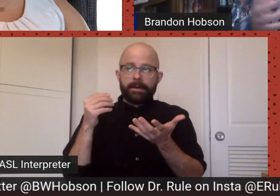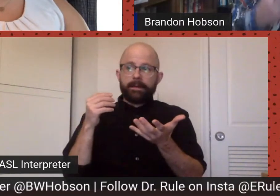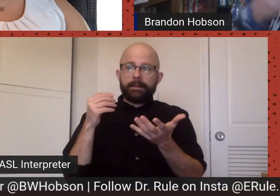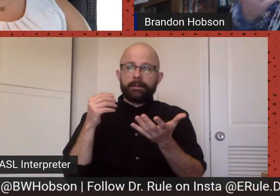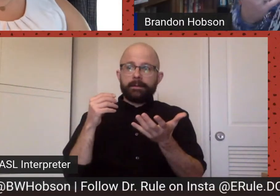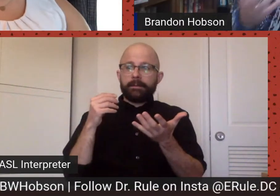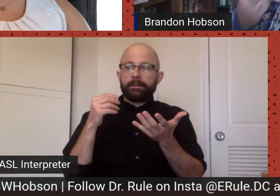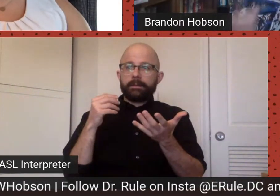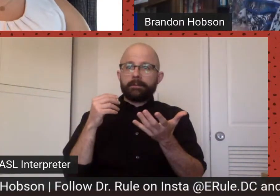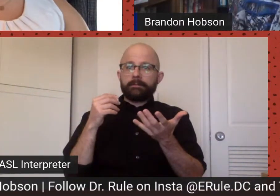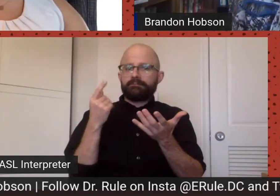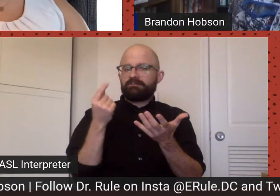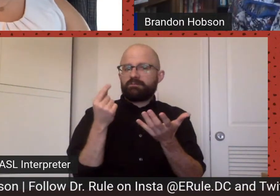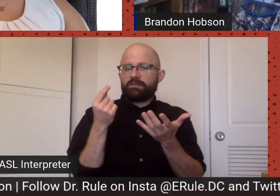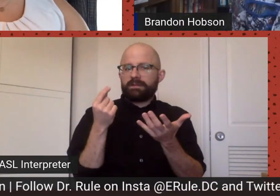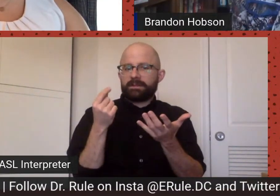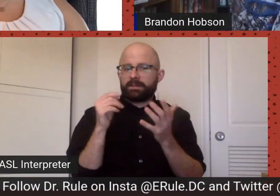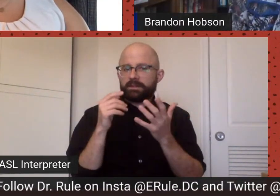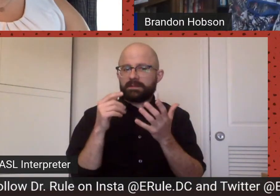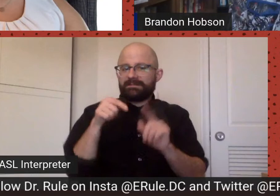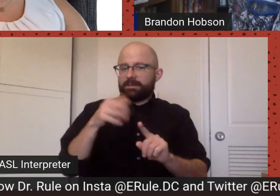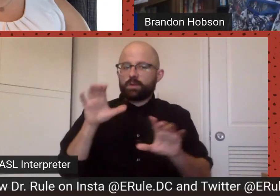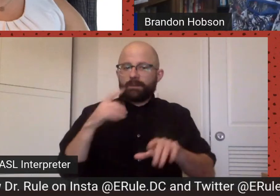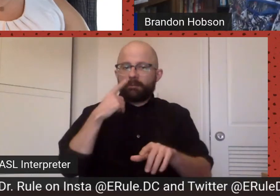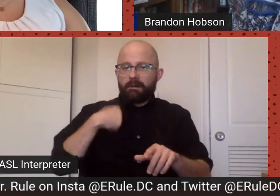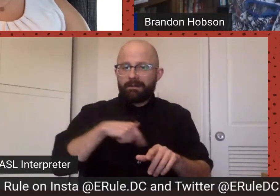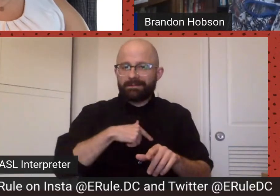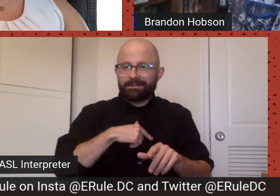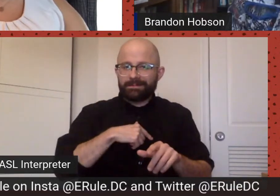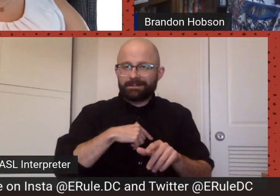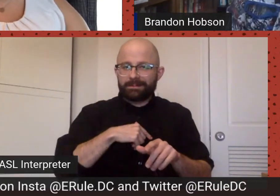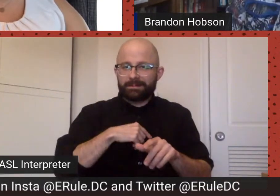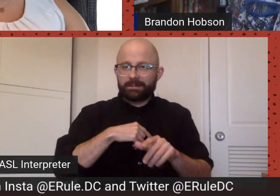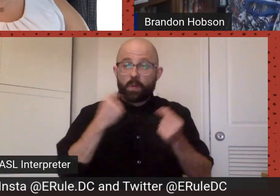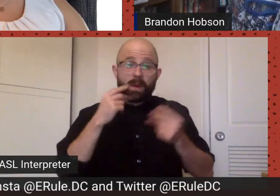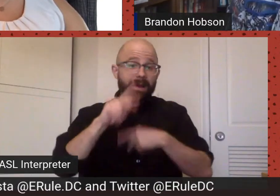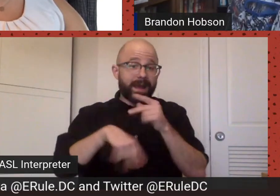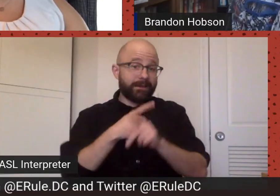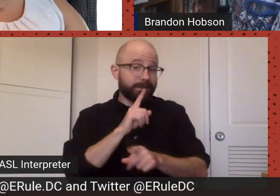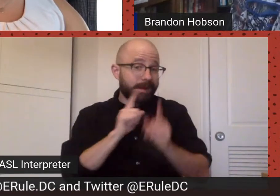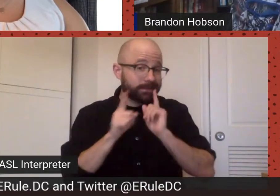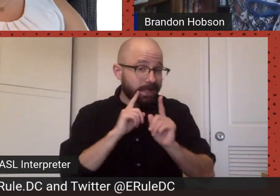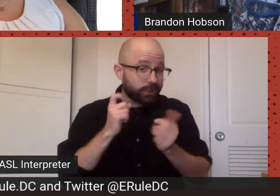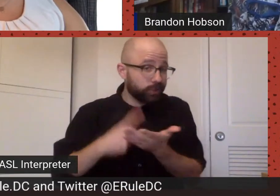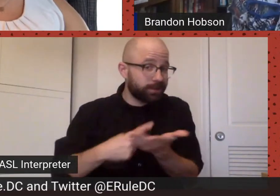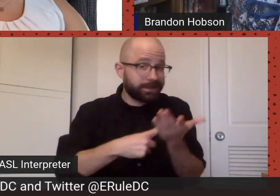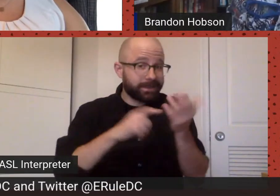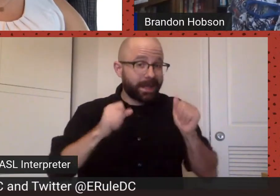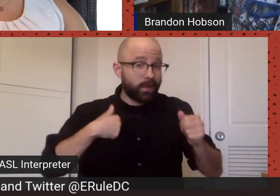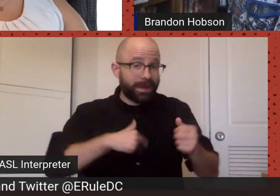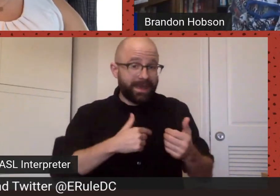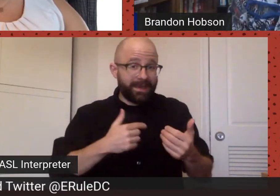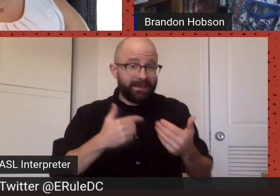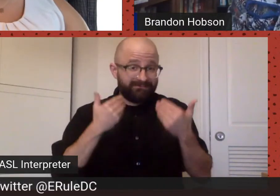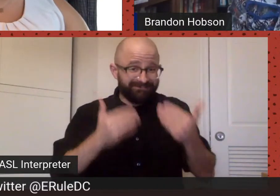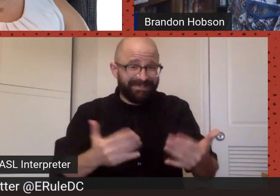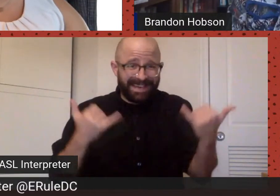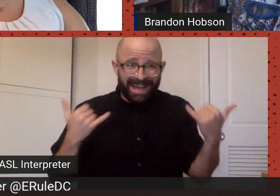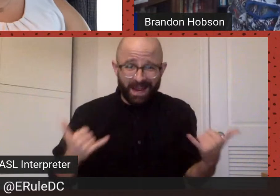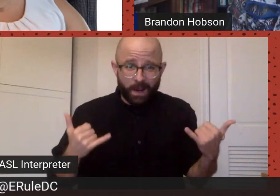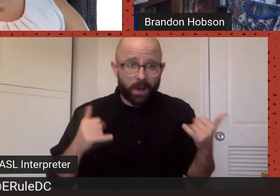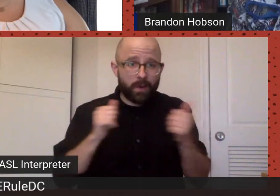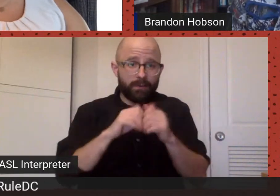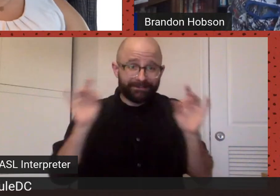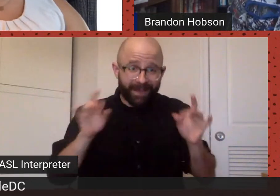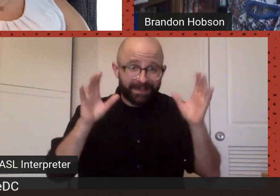what does this do for us, right? What conversations can we have right now? And with violence, and I do think